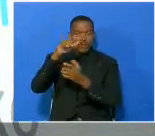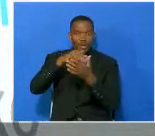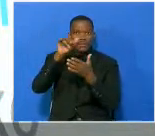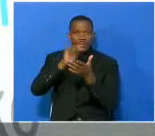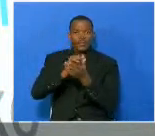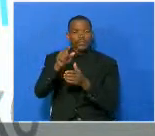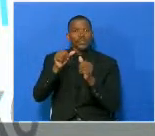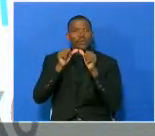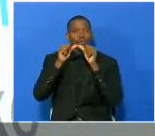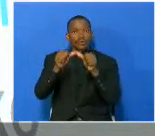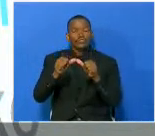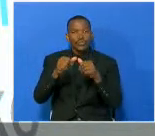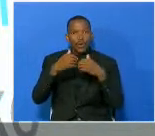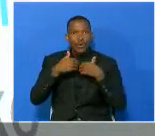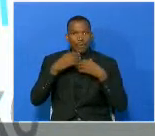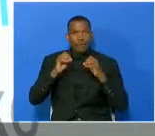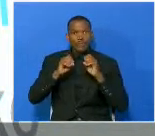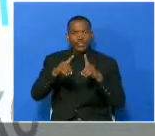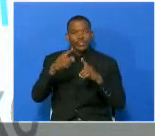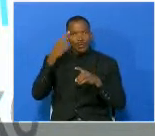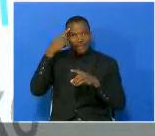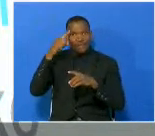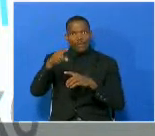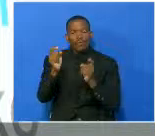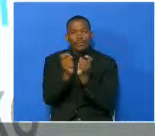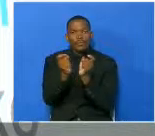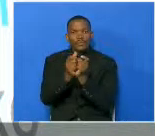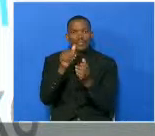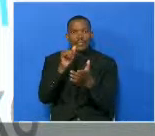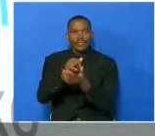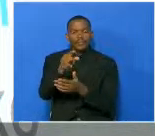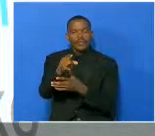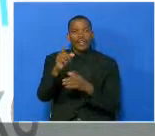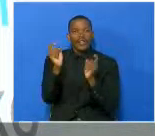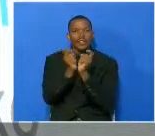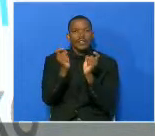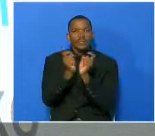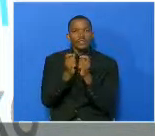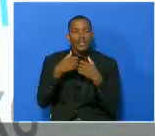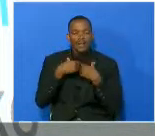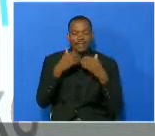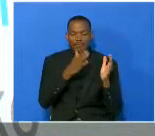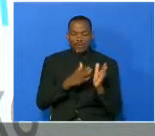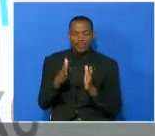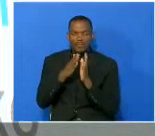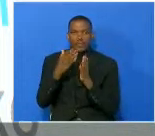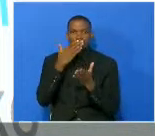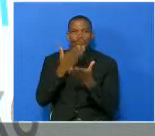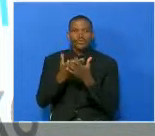still stands a chance to qualify for Paris 2024. The games were indeed a good preparation to them